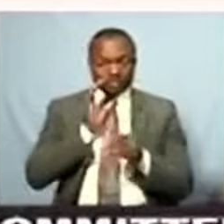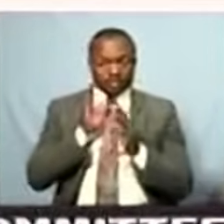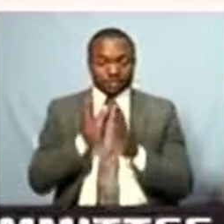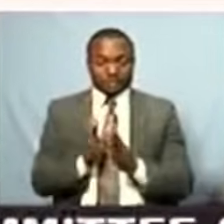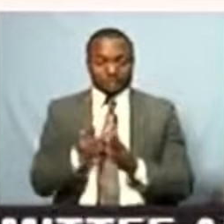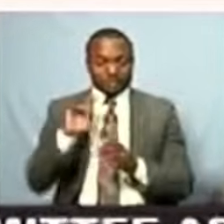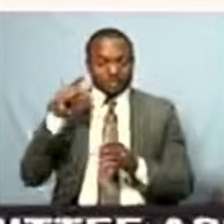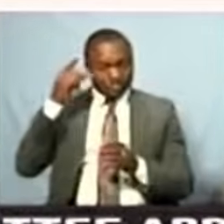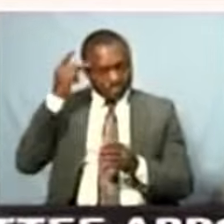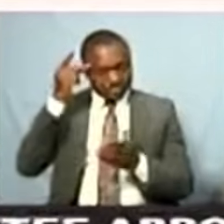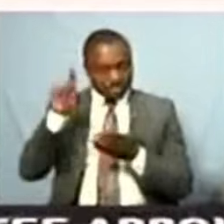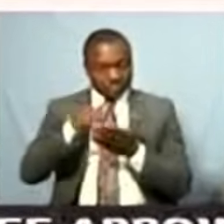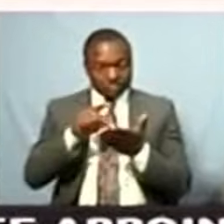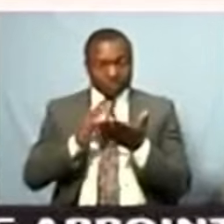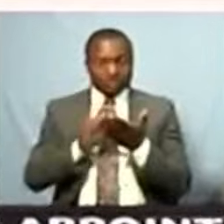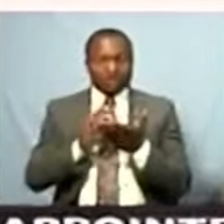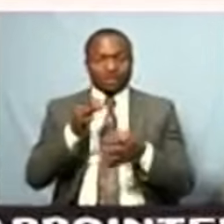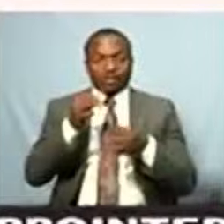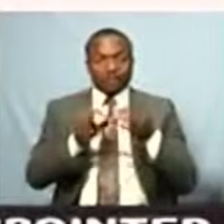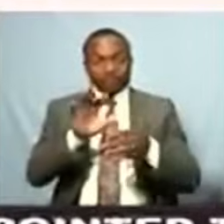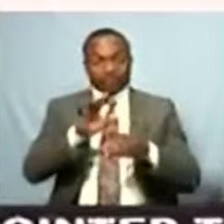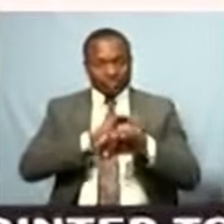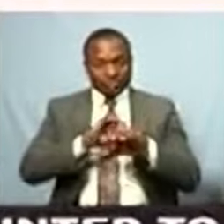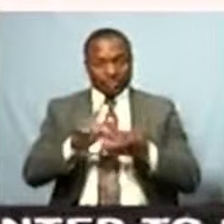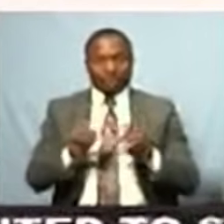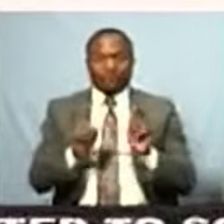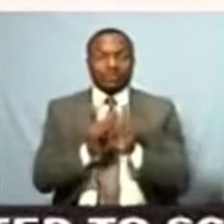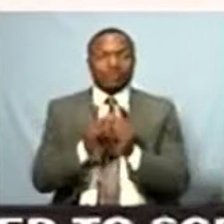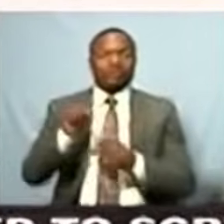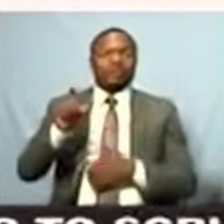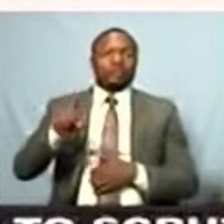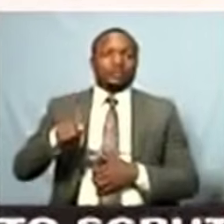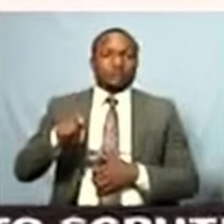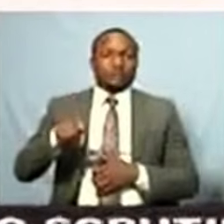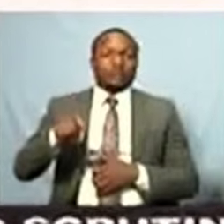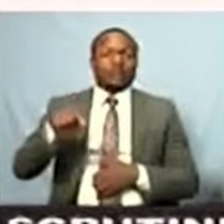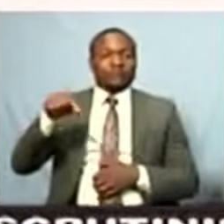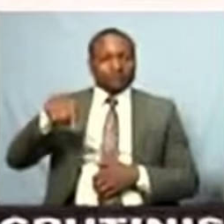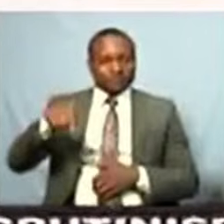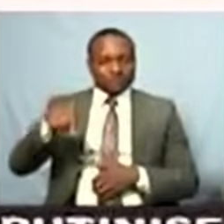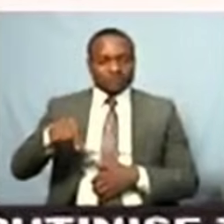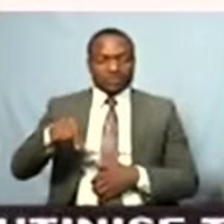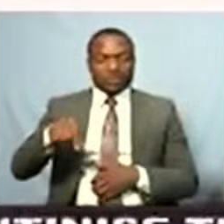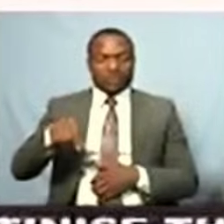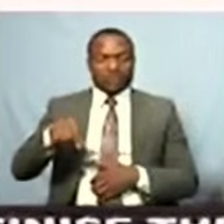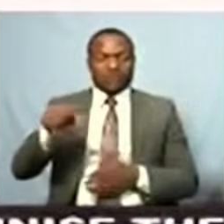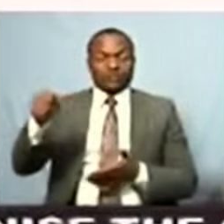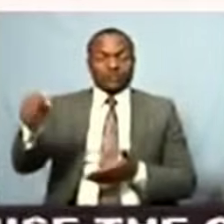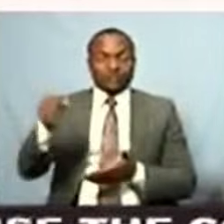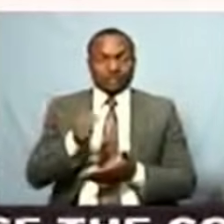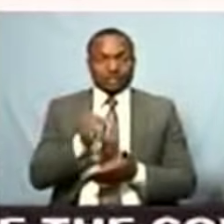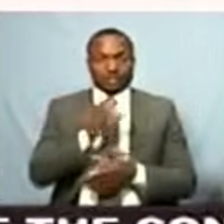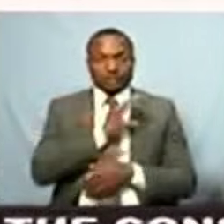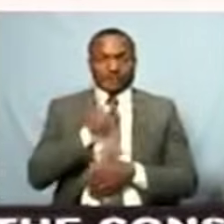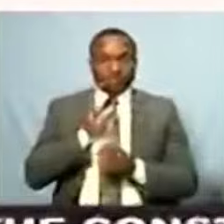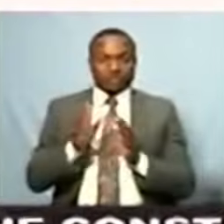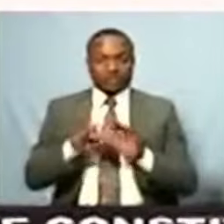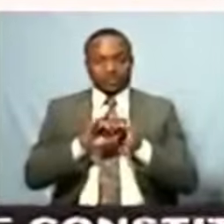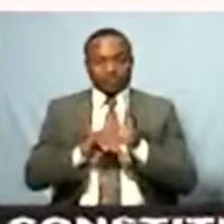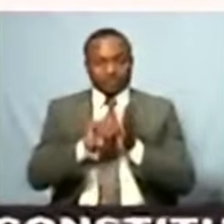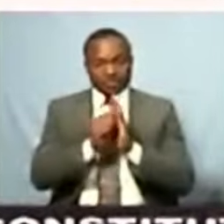a political party following a vacancy shall meet the requirements specified for eligibility to be elected as councillor under